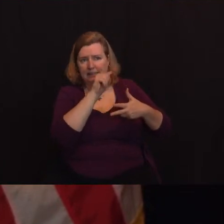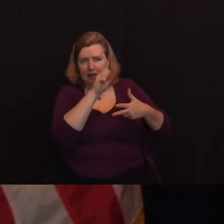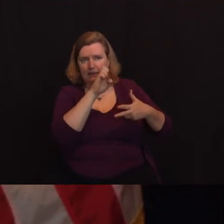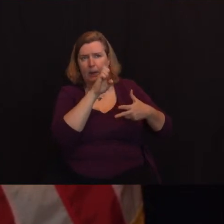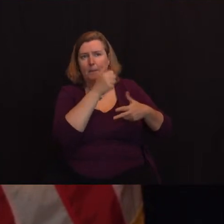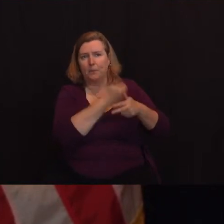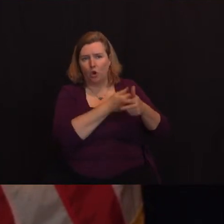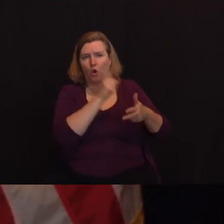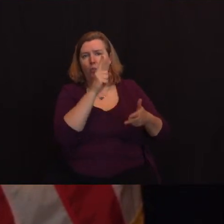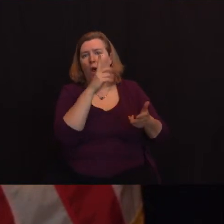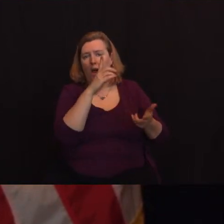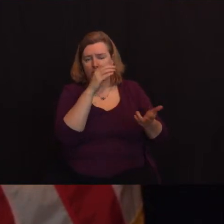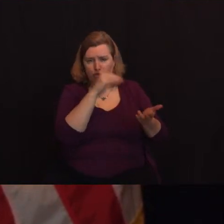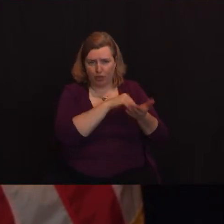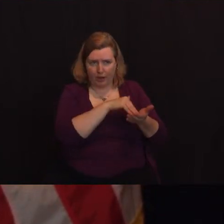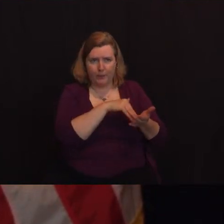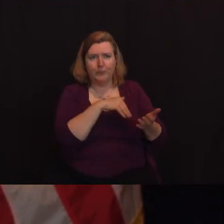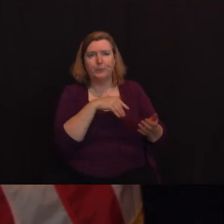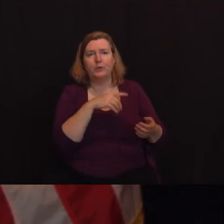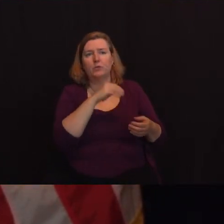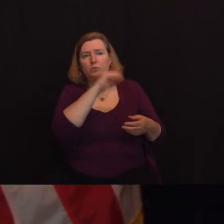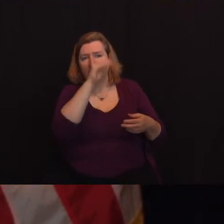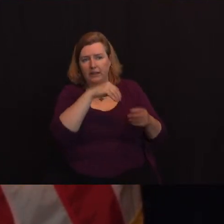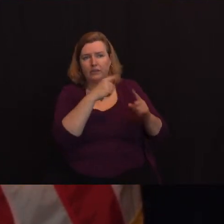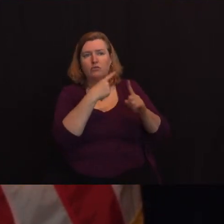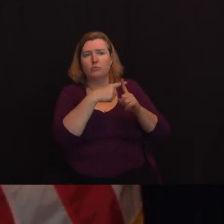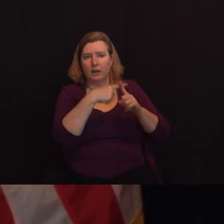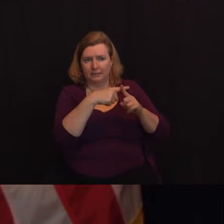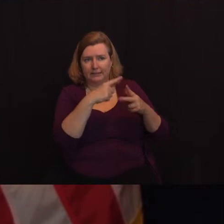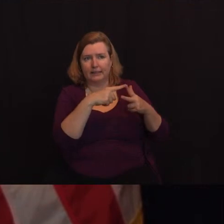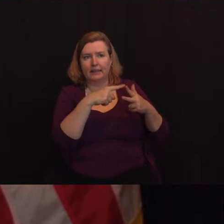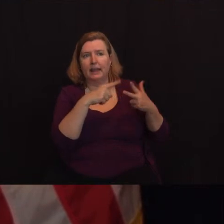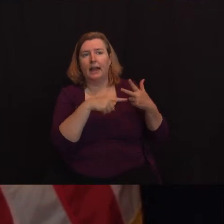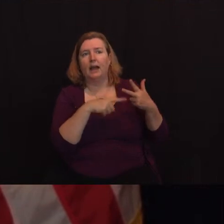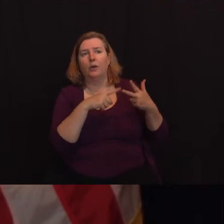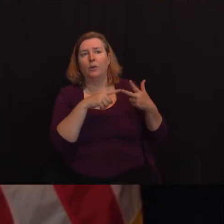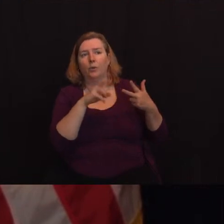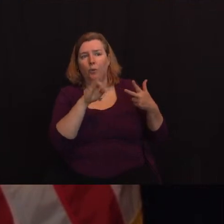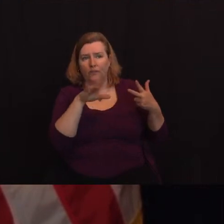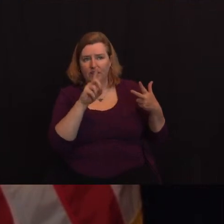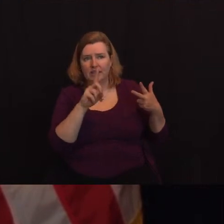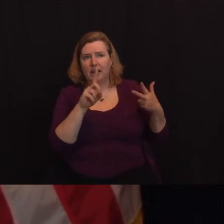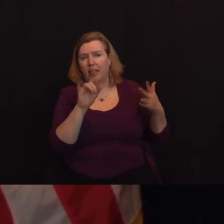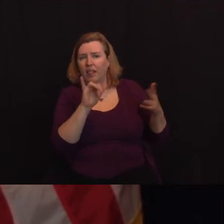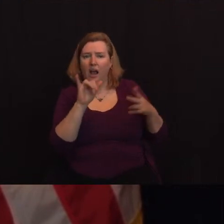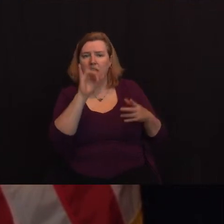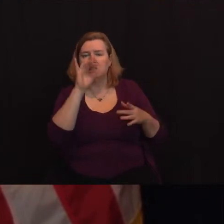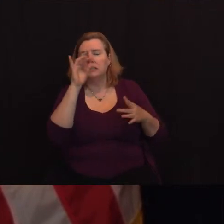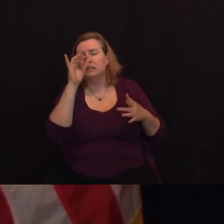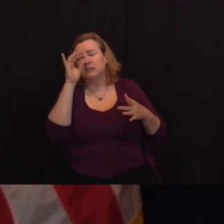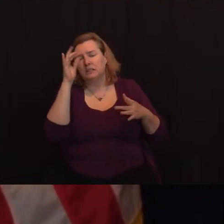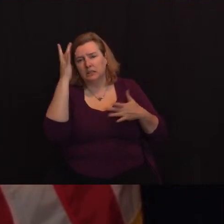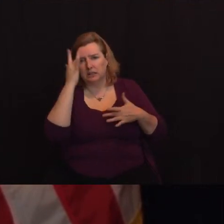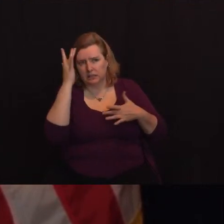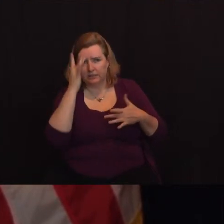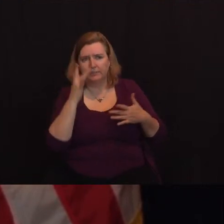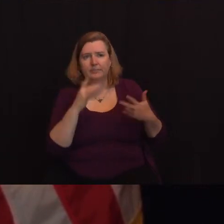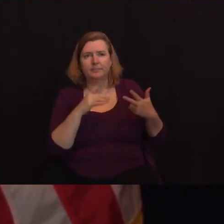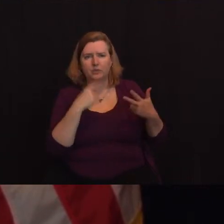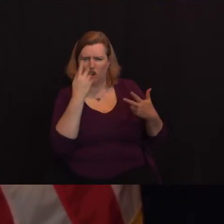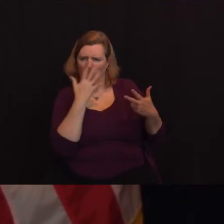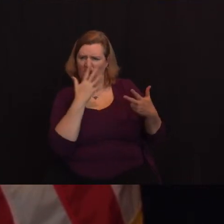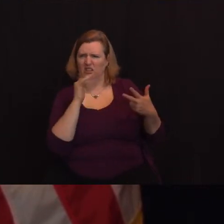positivity, and COVID-like illness, syndromic surveillance at healthcare facilities. And, for the last